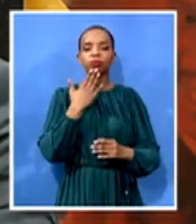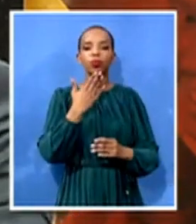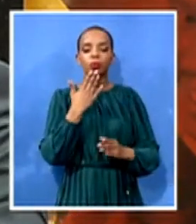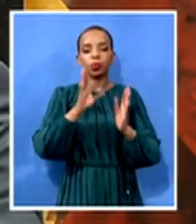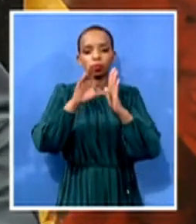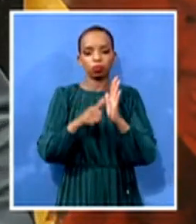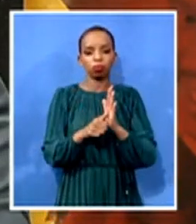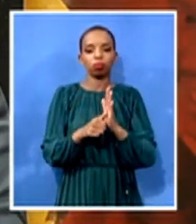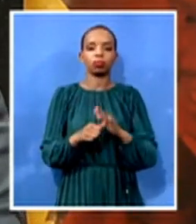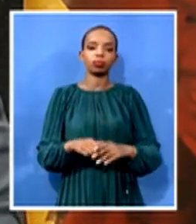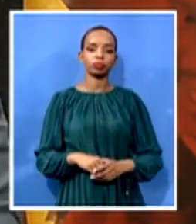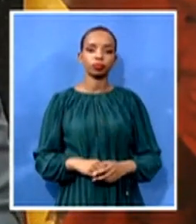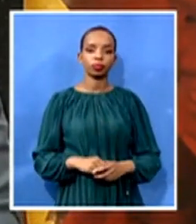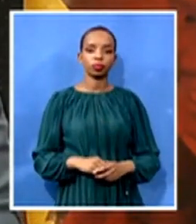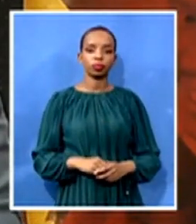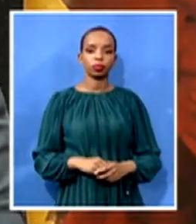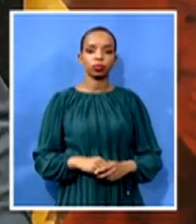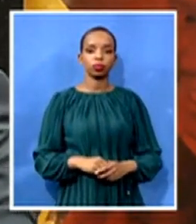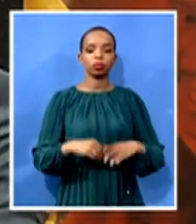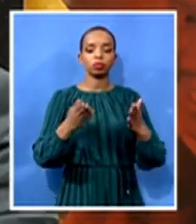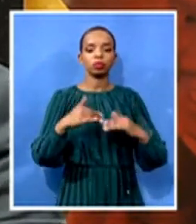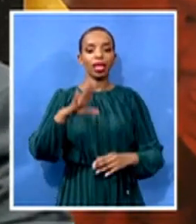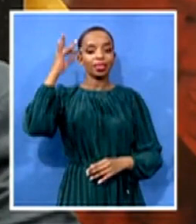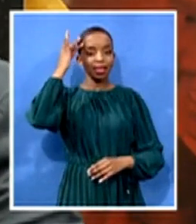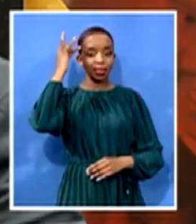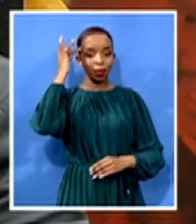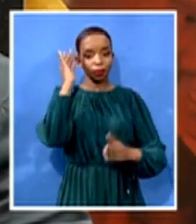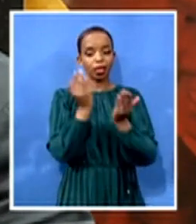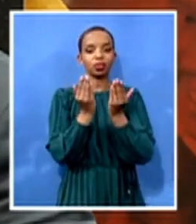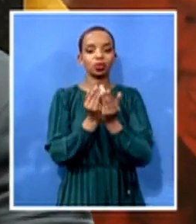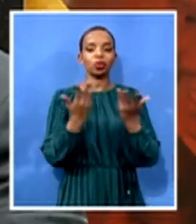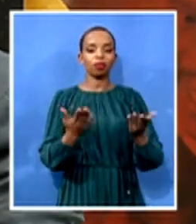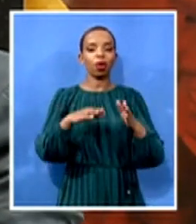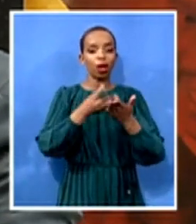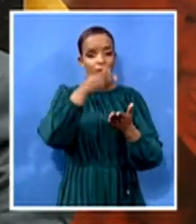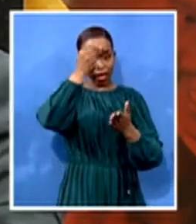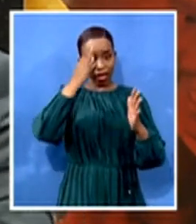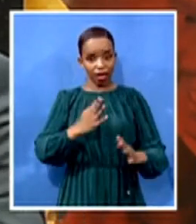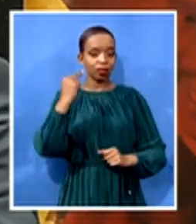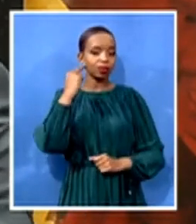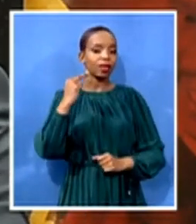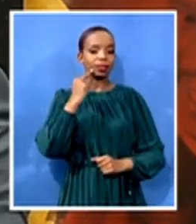St. Thomas Special School for learners who are deaf in Buffalo City Metro.